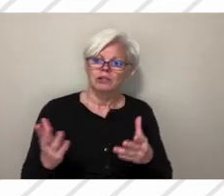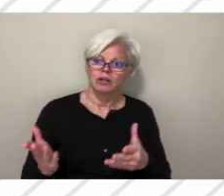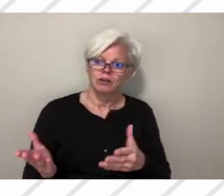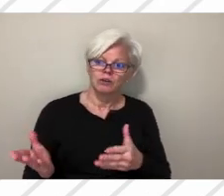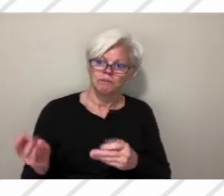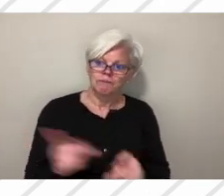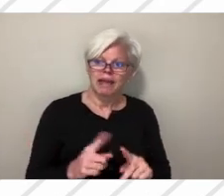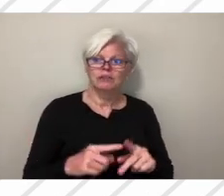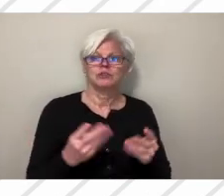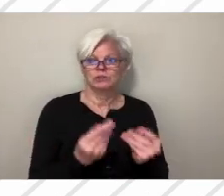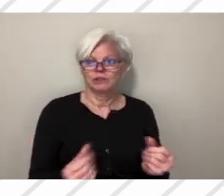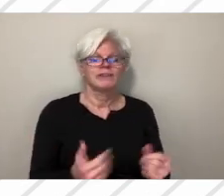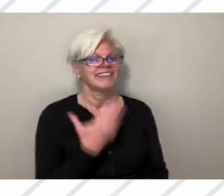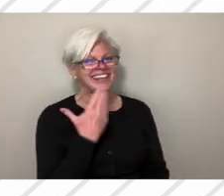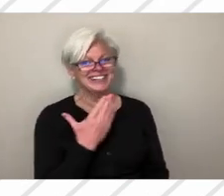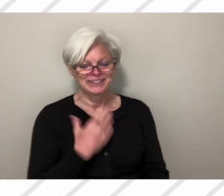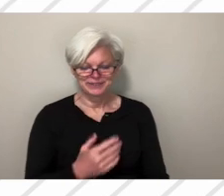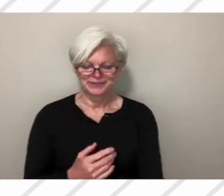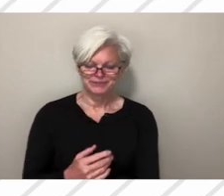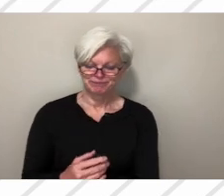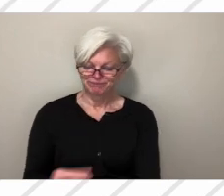you. Thank you.